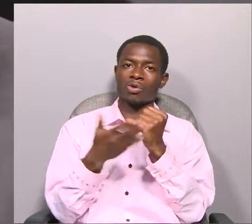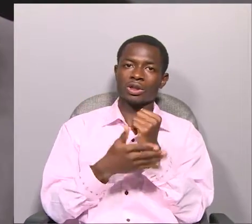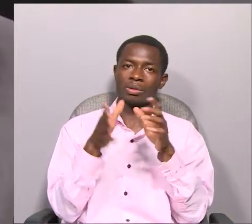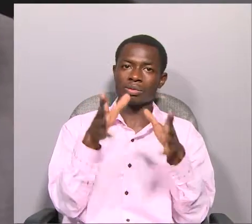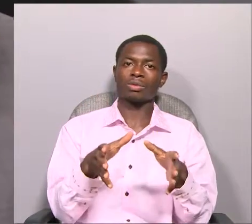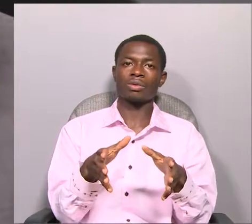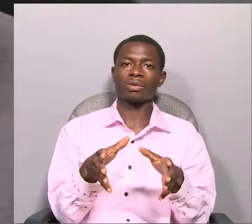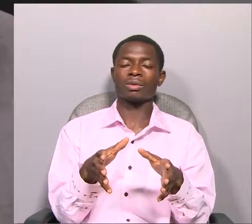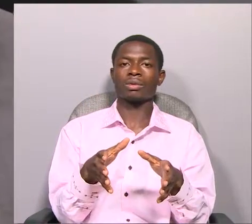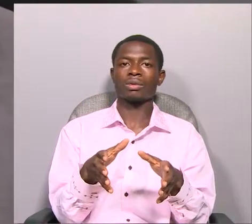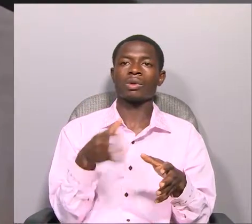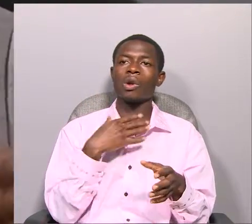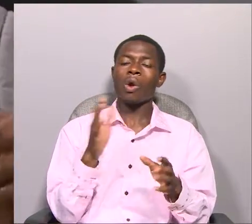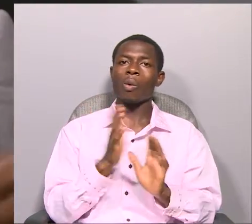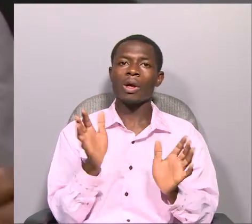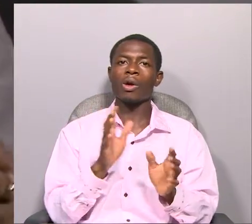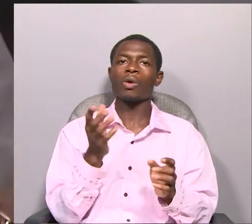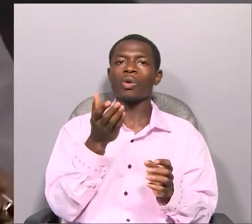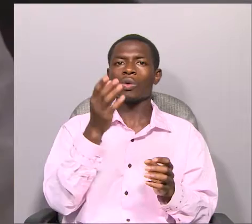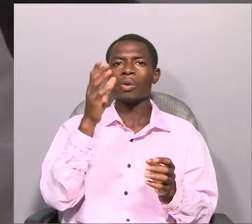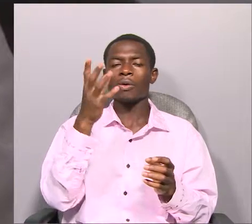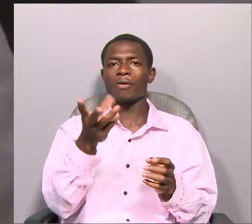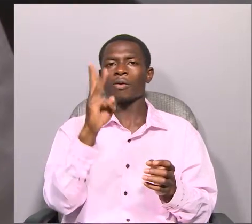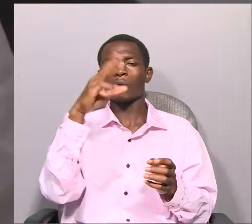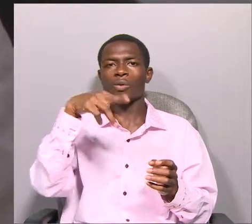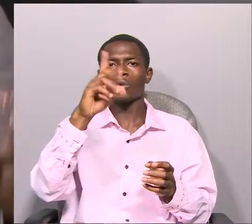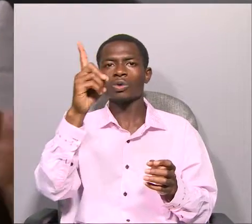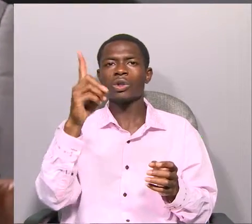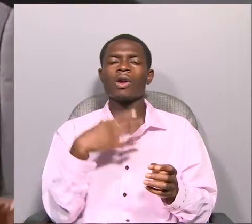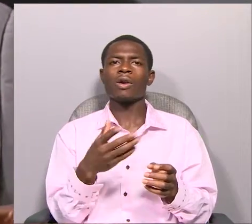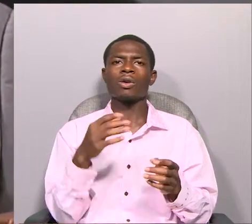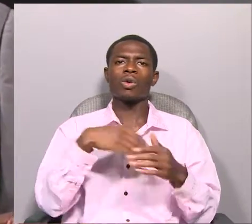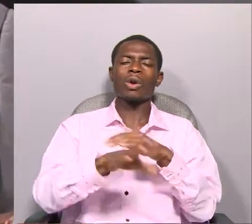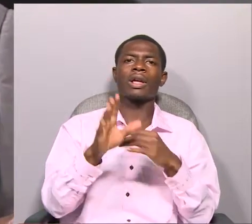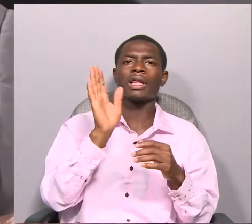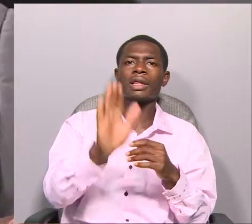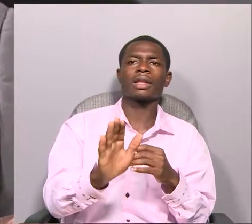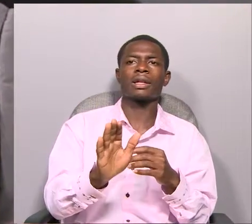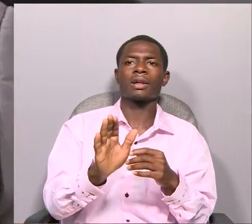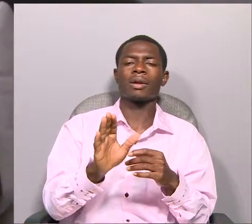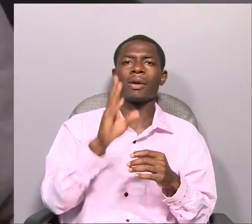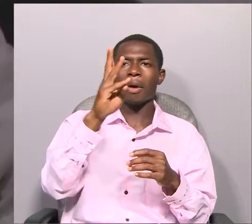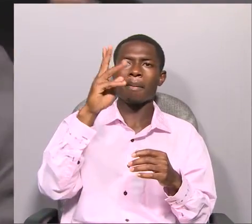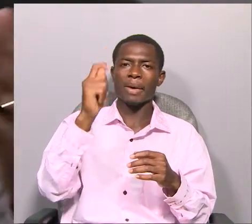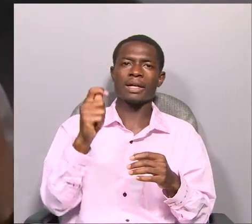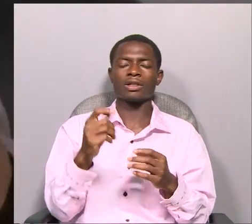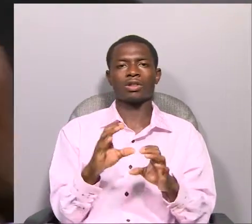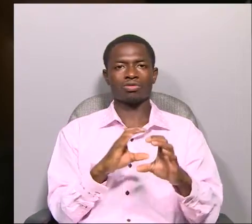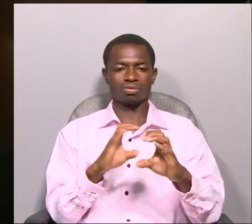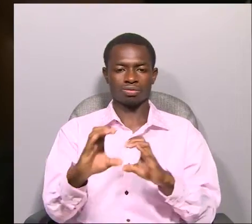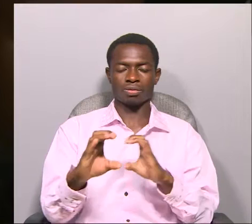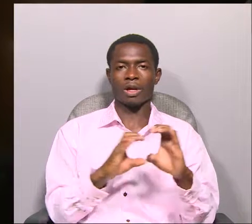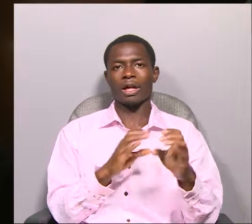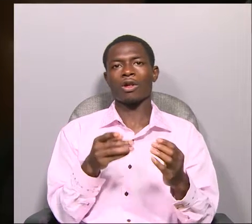areas, where we would not just wait for people to go there, but you can interact with